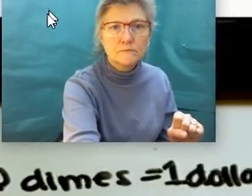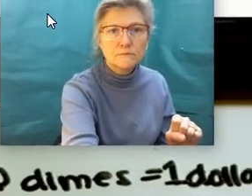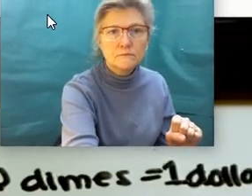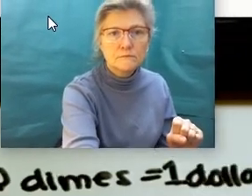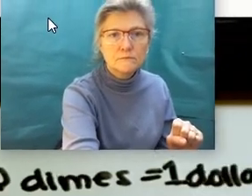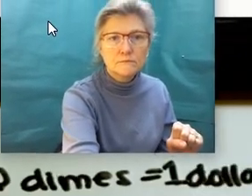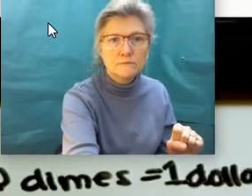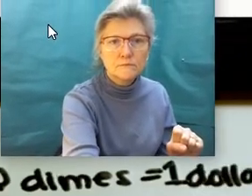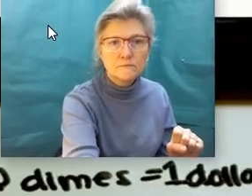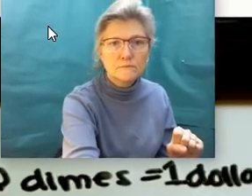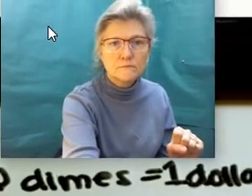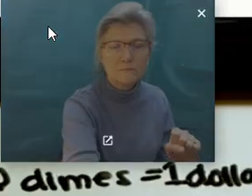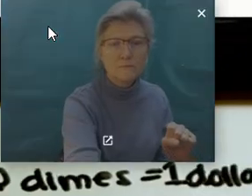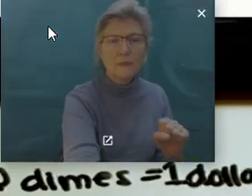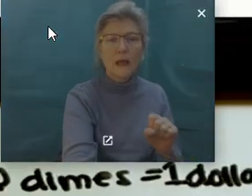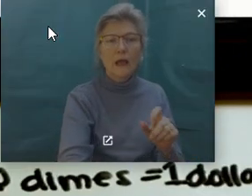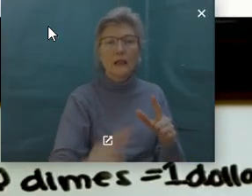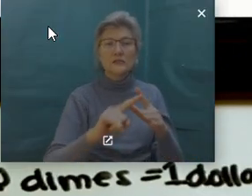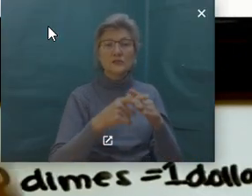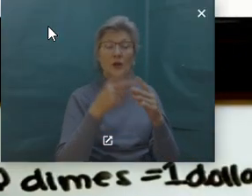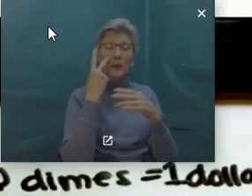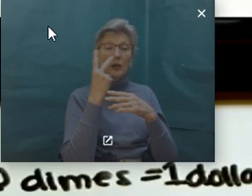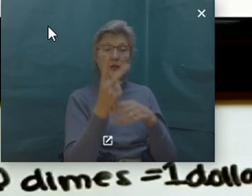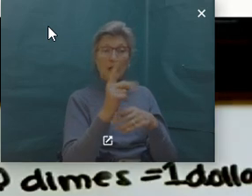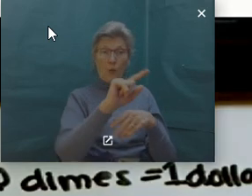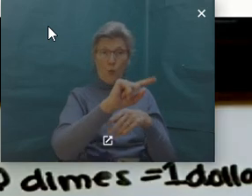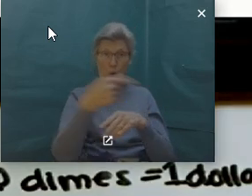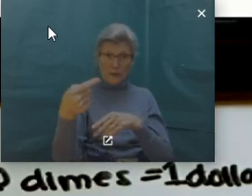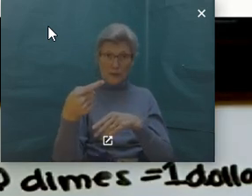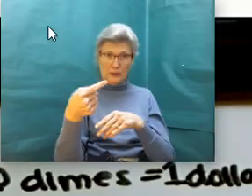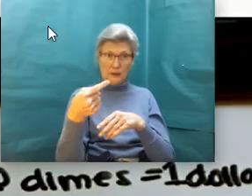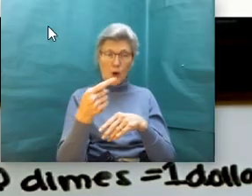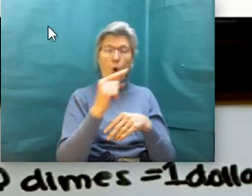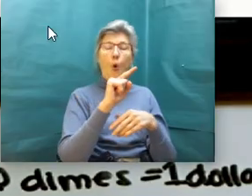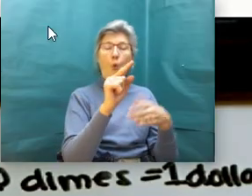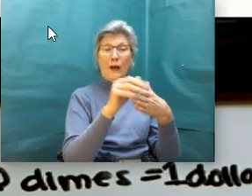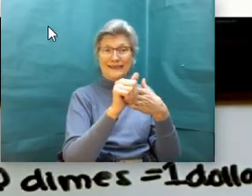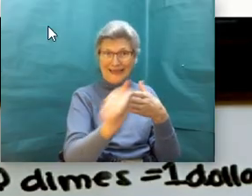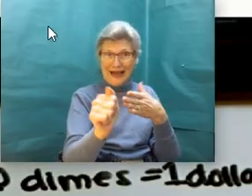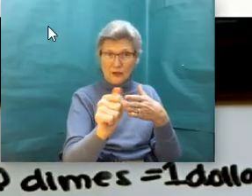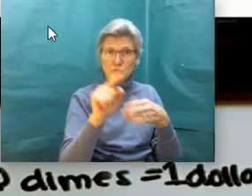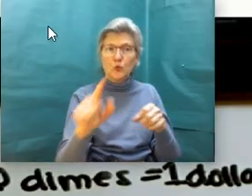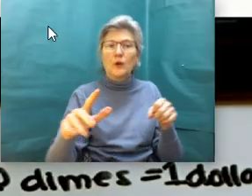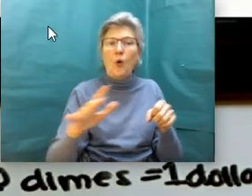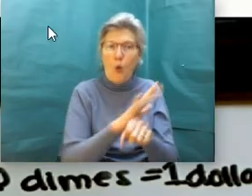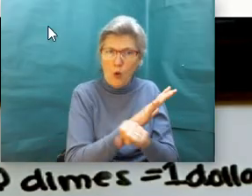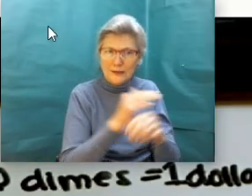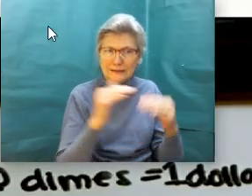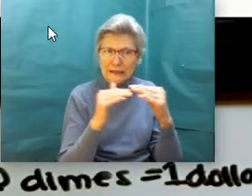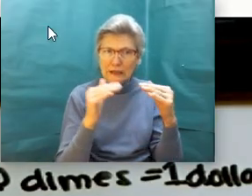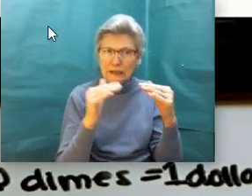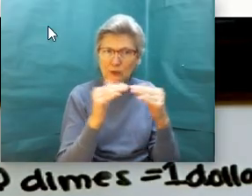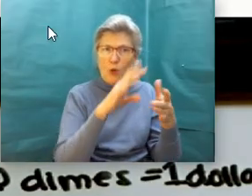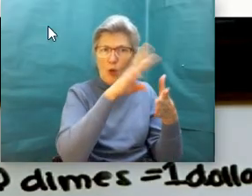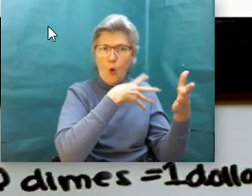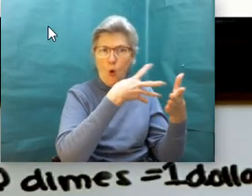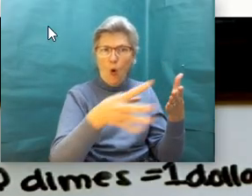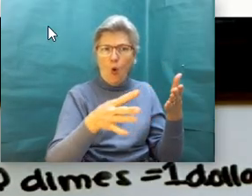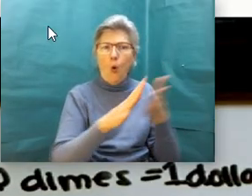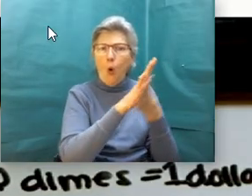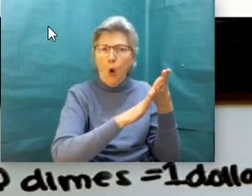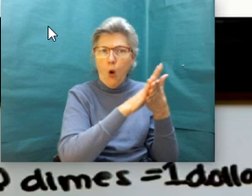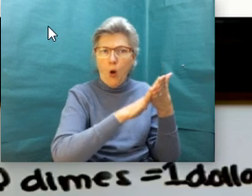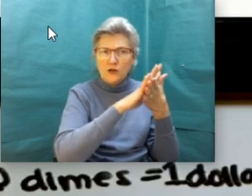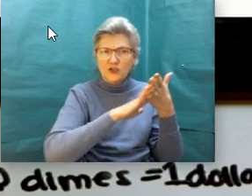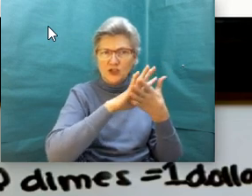$1 is 1 whole in our system, right? So $1 would be equivalent to this whole hundreds